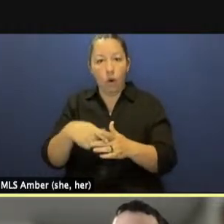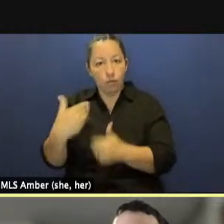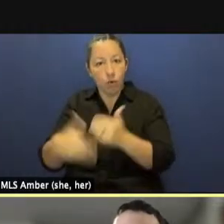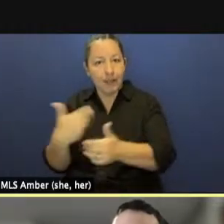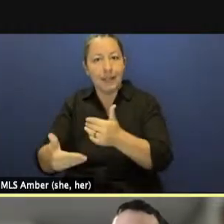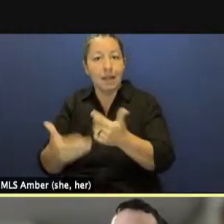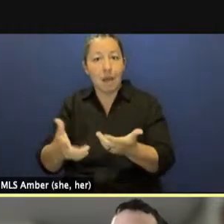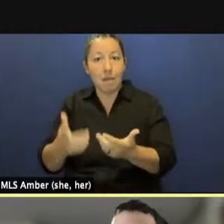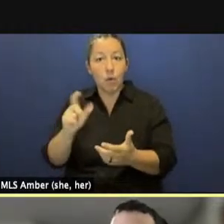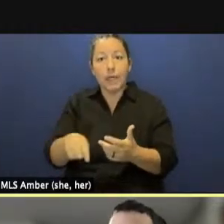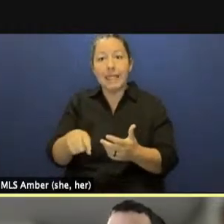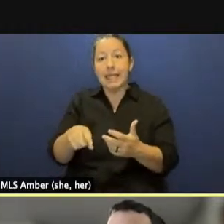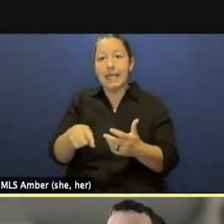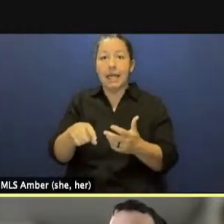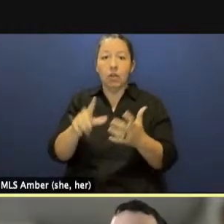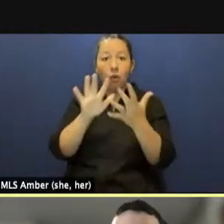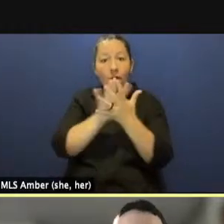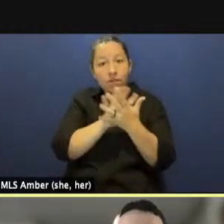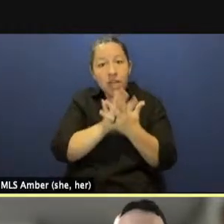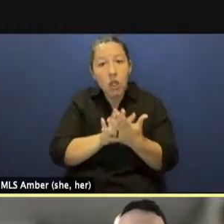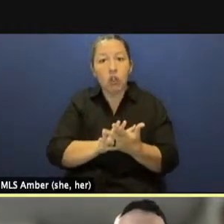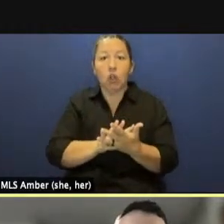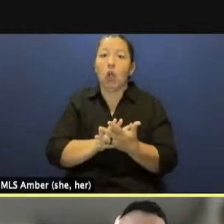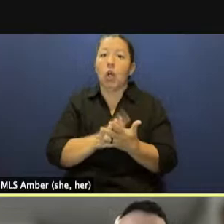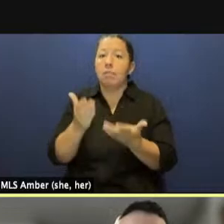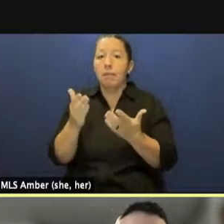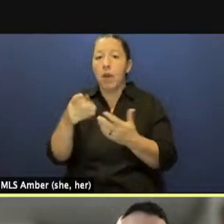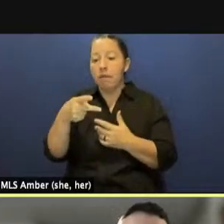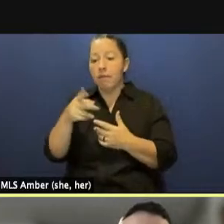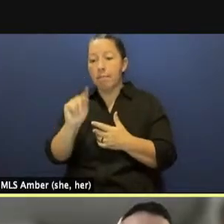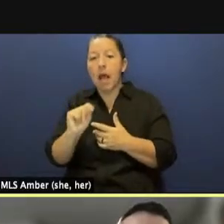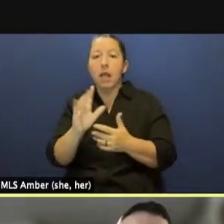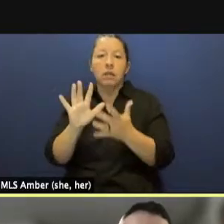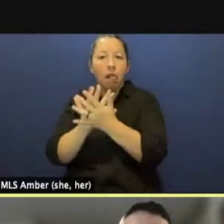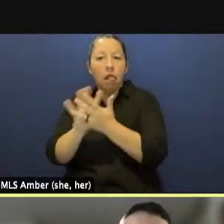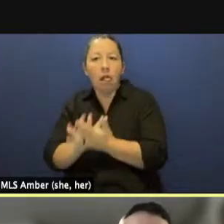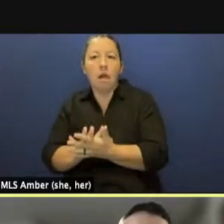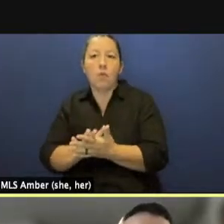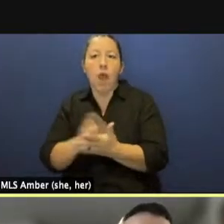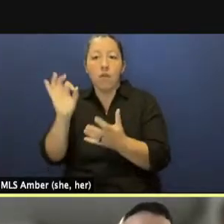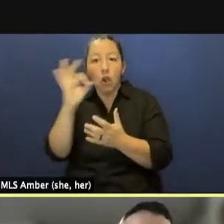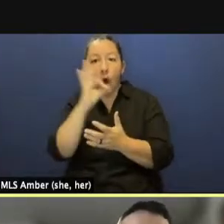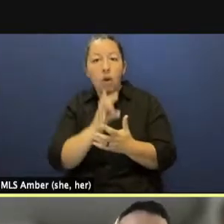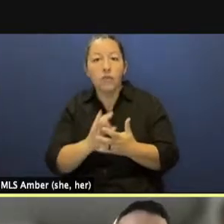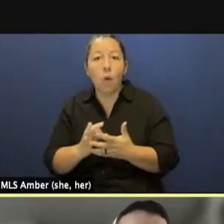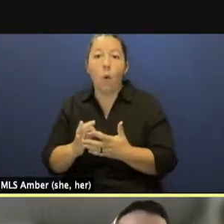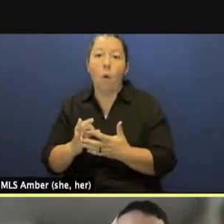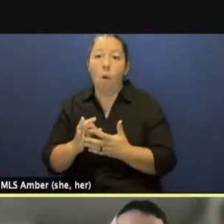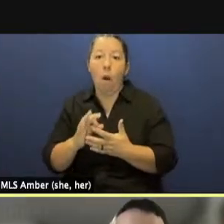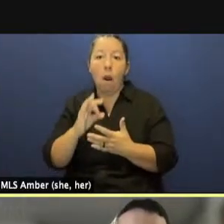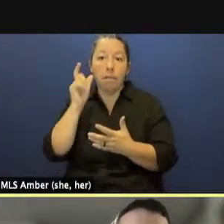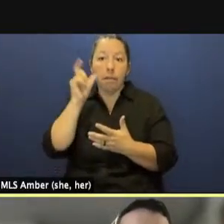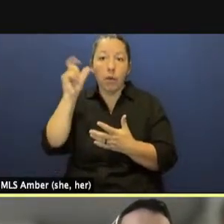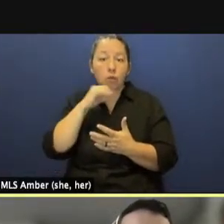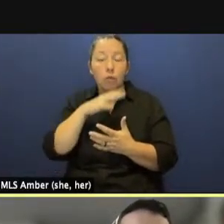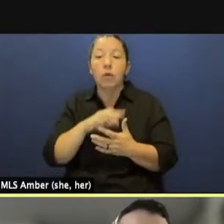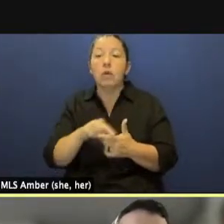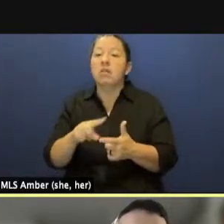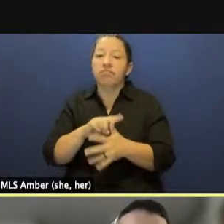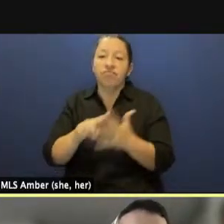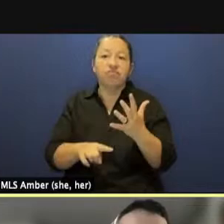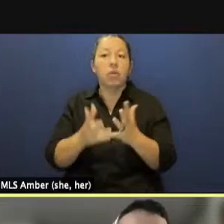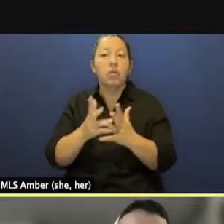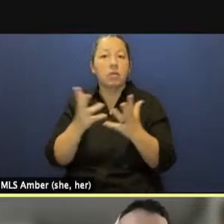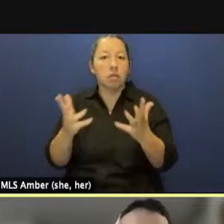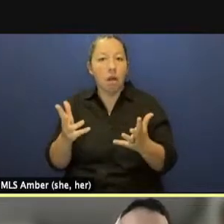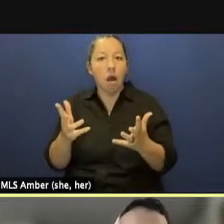to sinter it to get maybe some pellet or preform of regolith. For sintering, there is a lot of parameters. Sieving, we know, is very difficult to